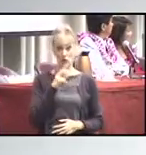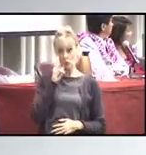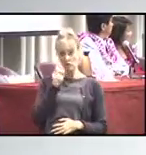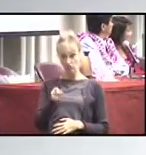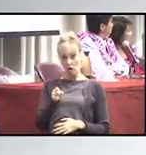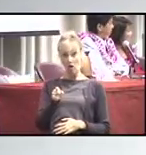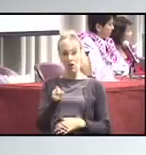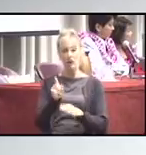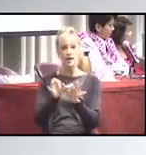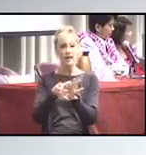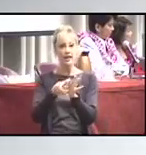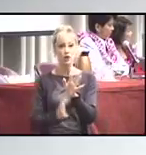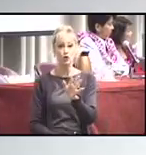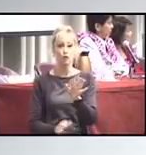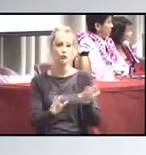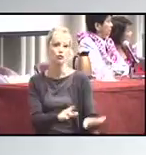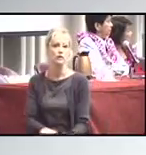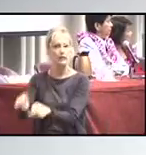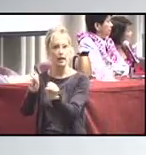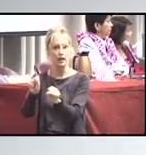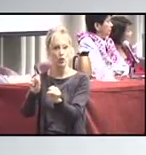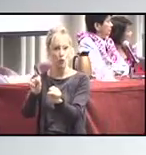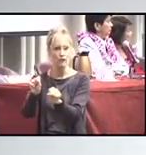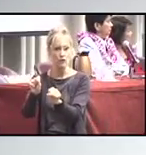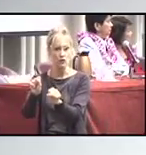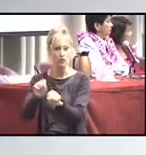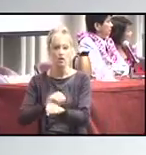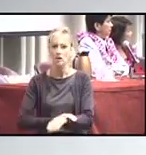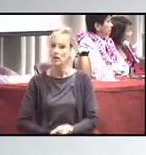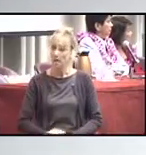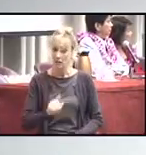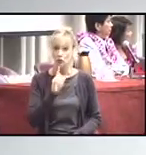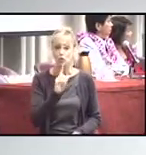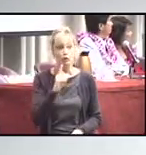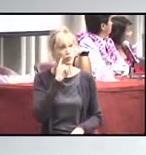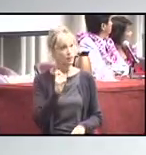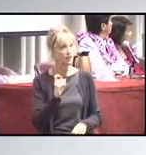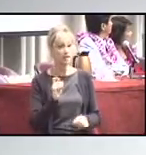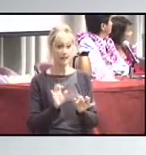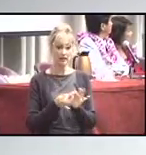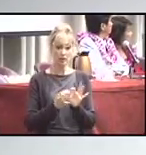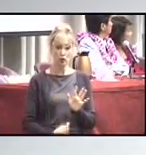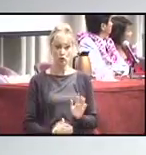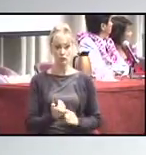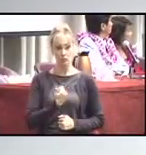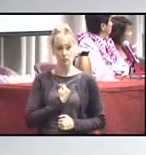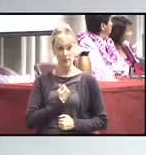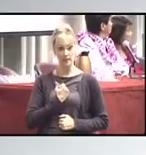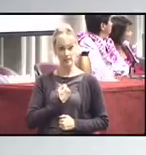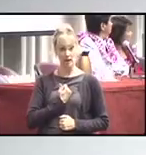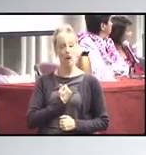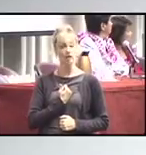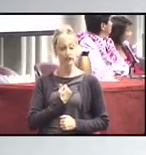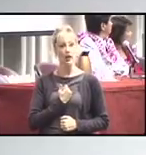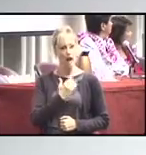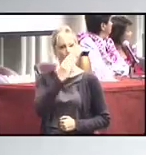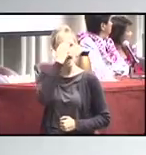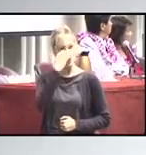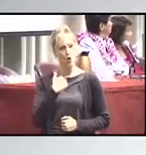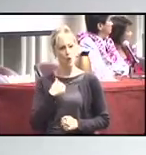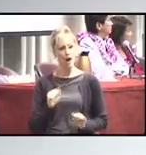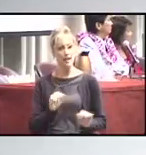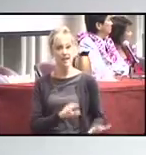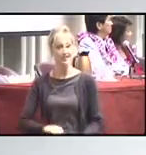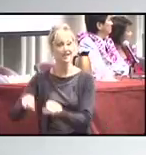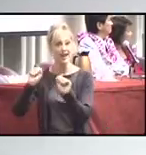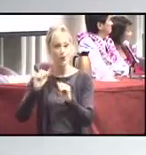the interpreter basically taking over. And it's true, because as an interpreter myself, I know I can take over